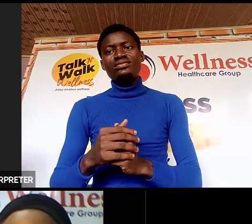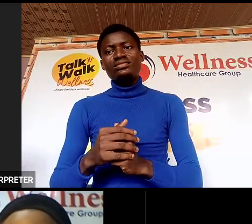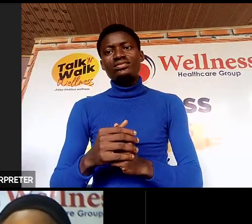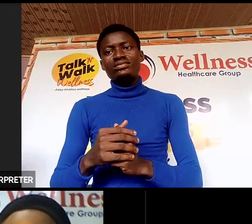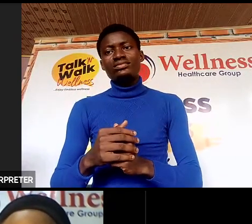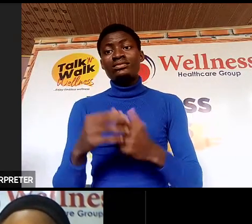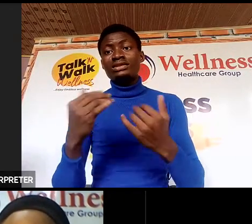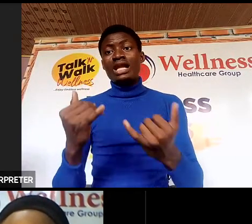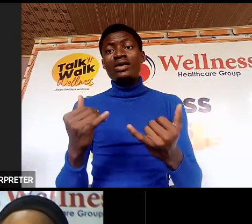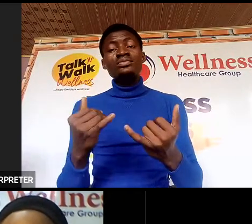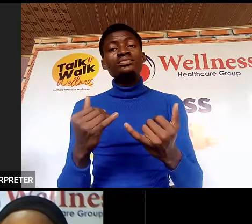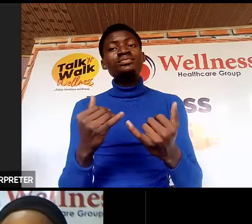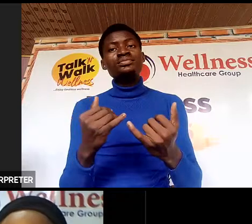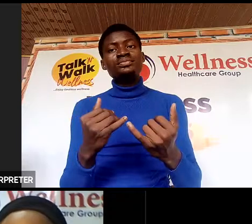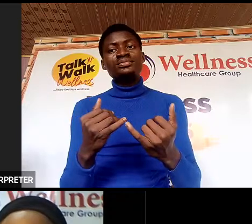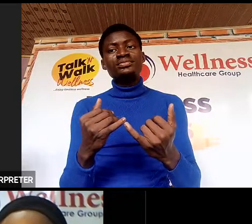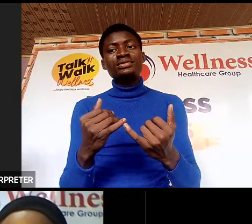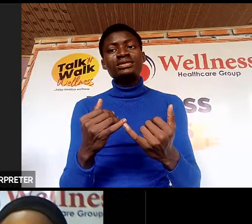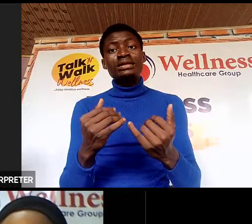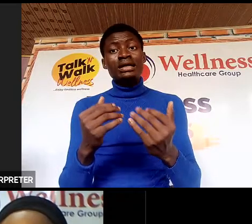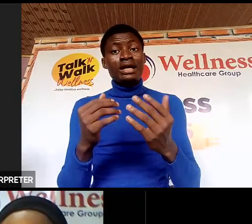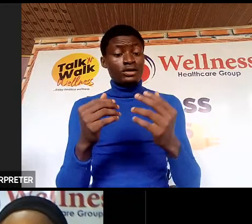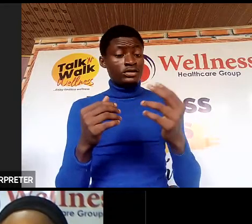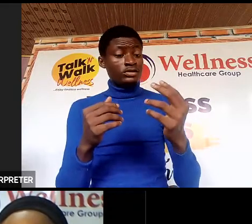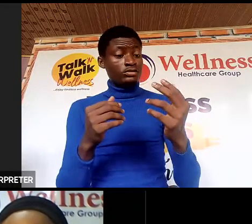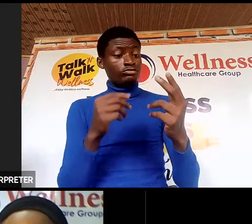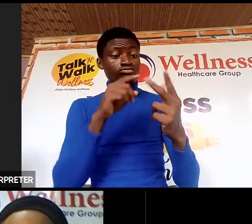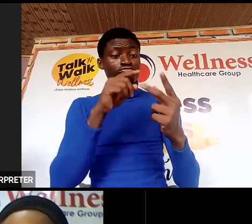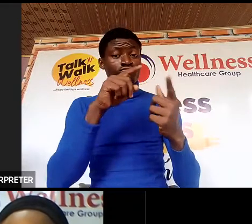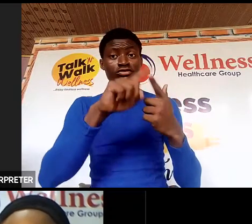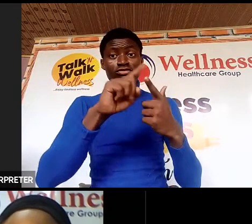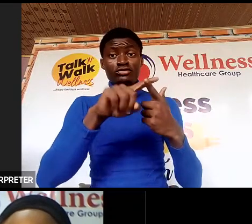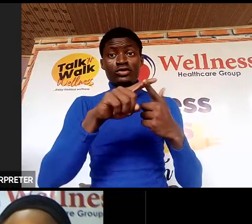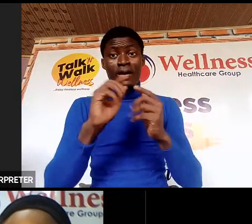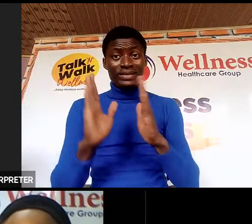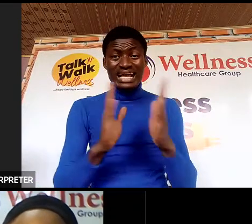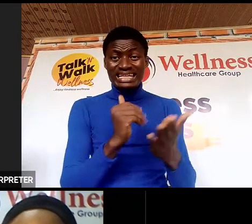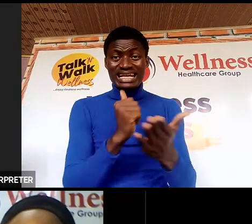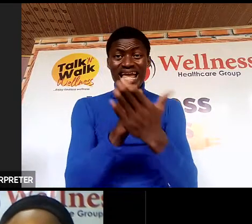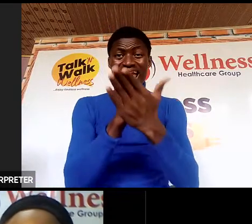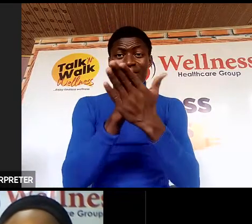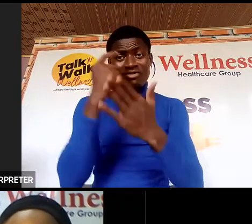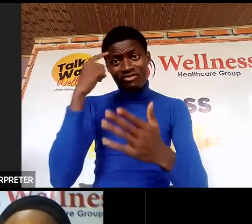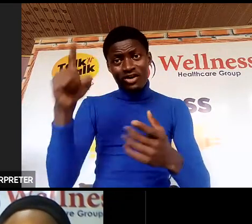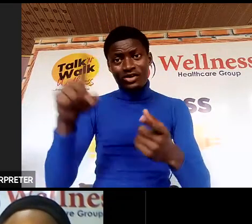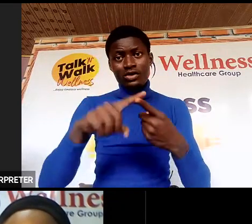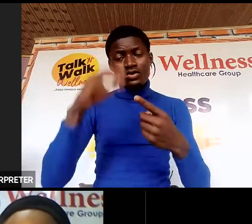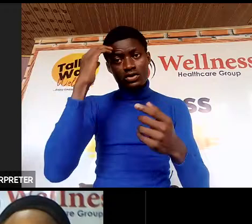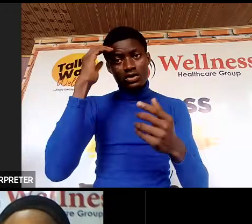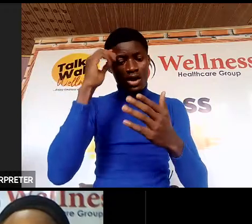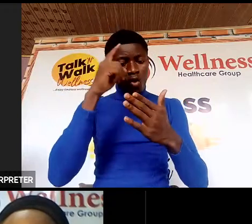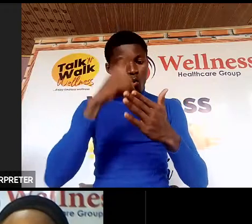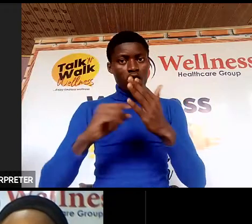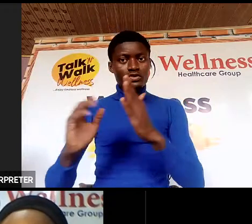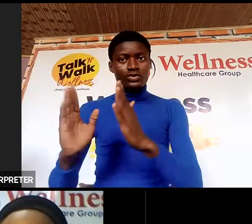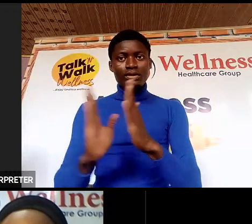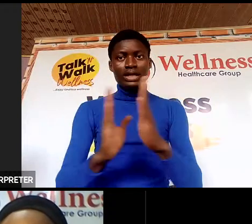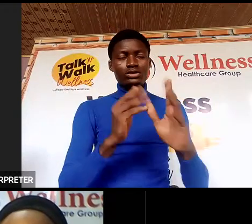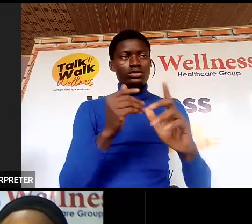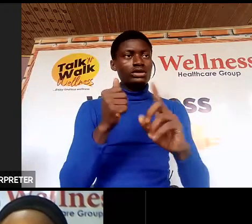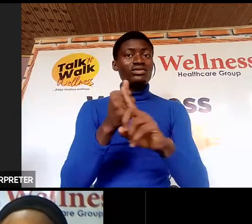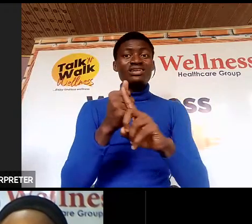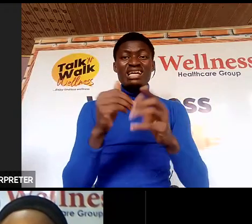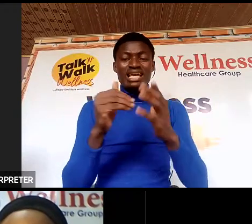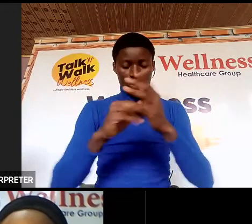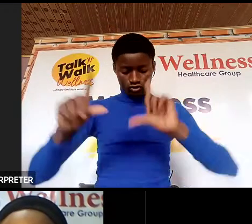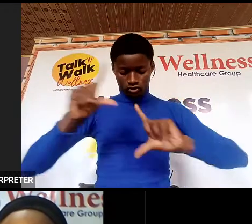you to be able to even know what you are planning for yourself and say it to yourself. Another vision I have is that I always joke